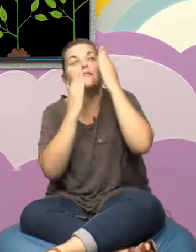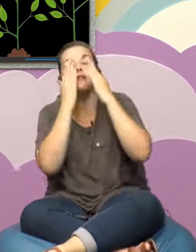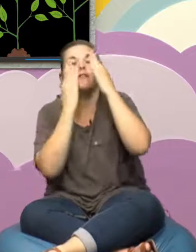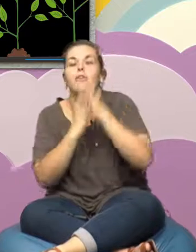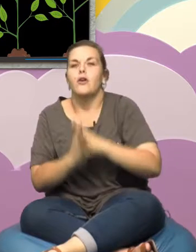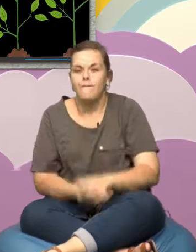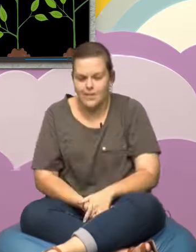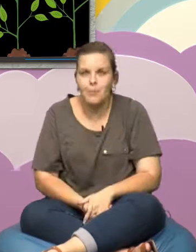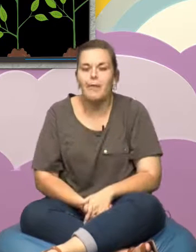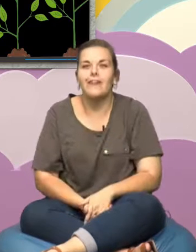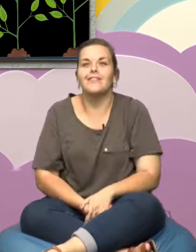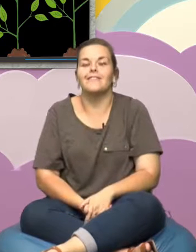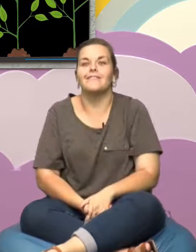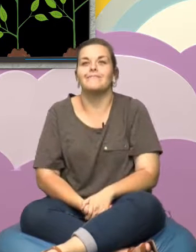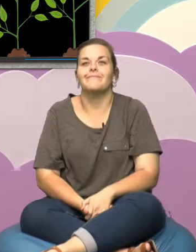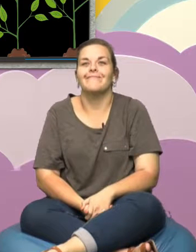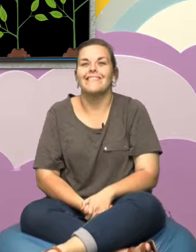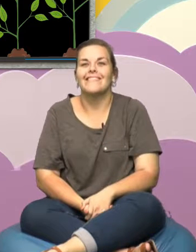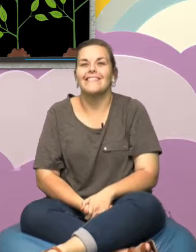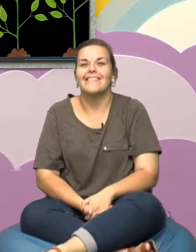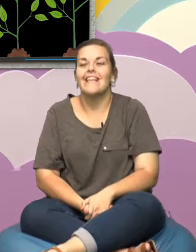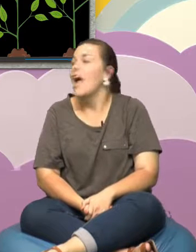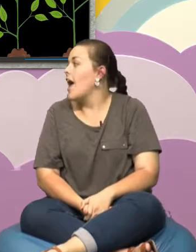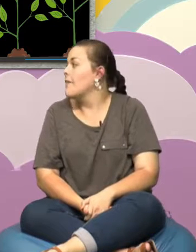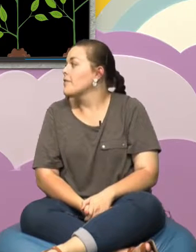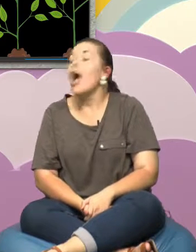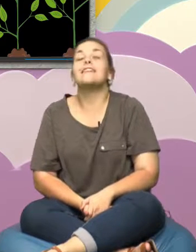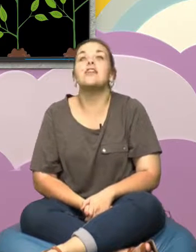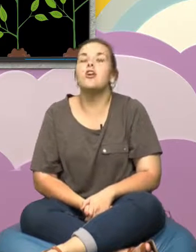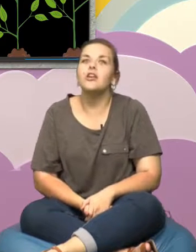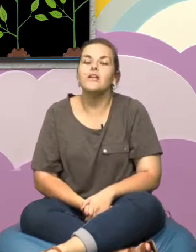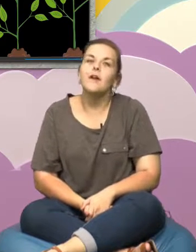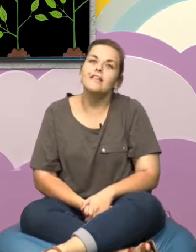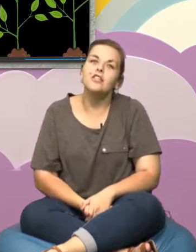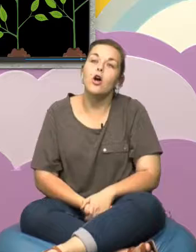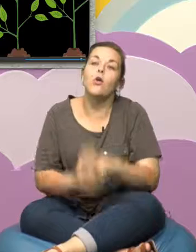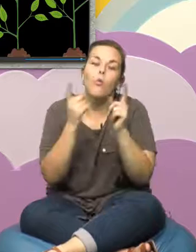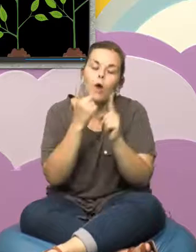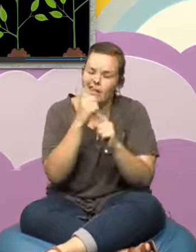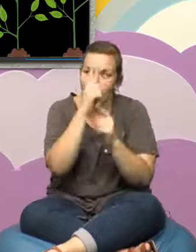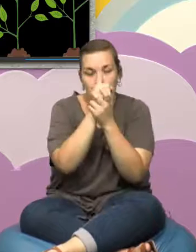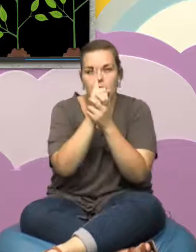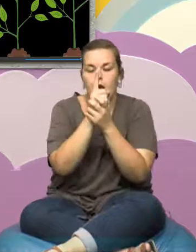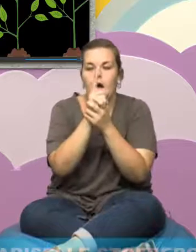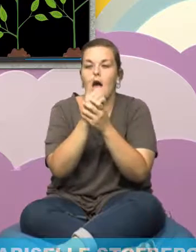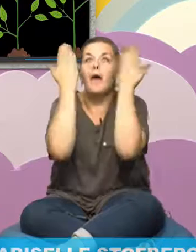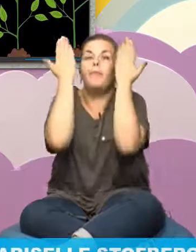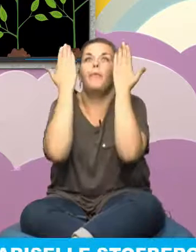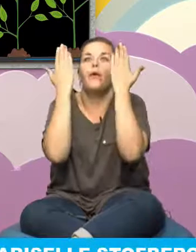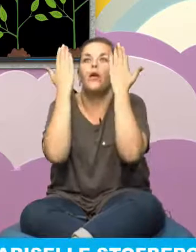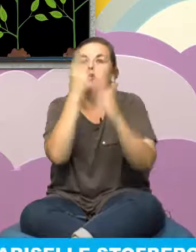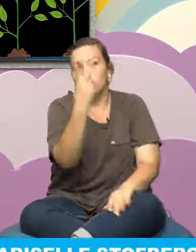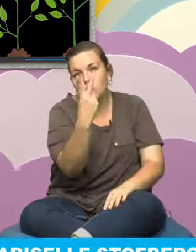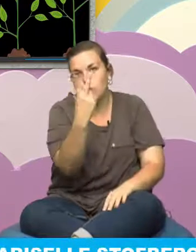on the My Zone and Zoshi Facebook pages. Yes, and what's the other one? At 10 o'clock, you can catch us on 1